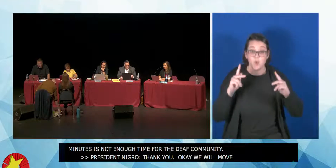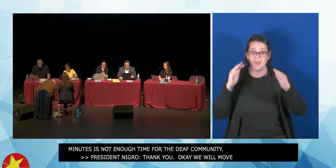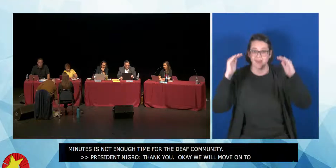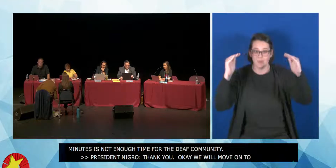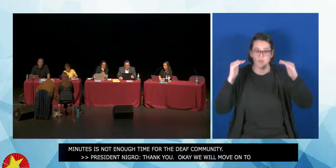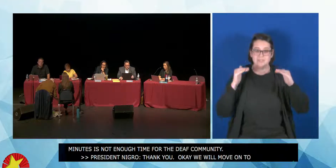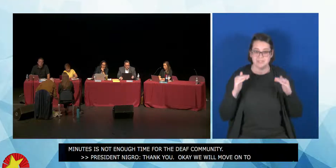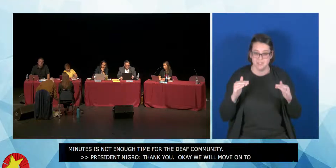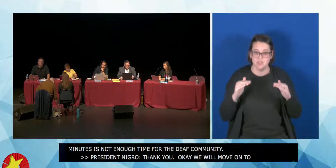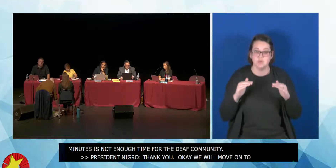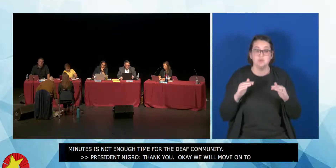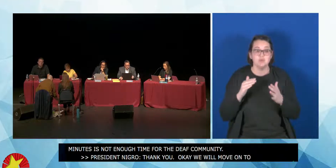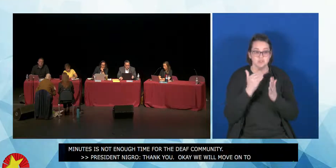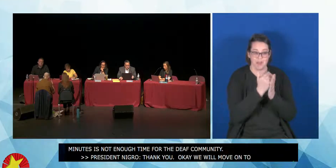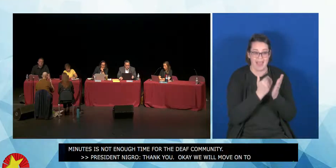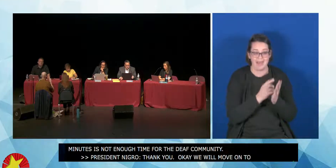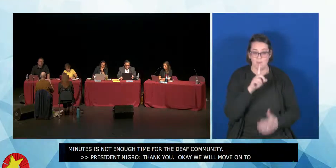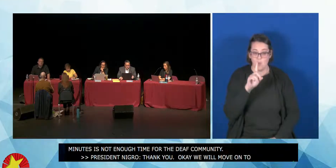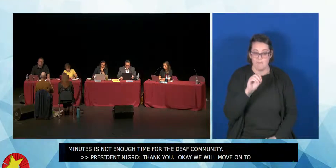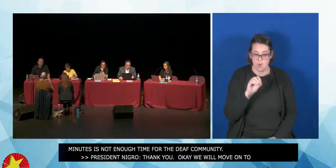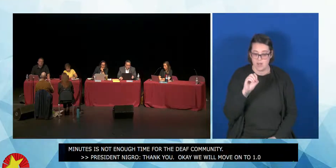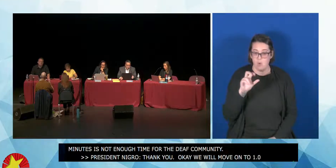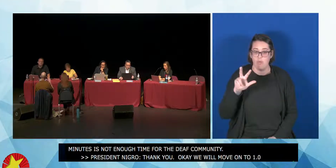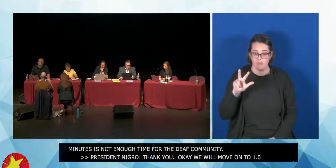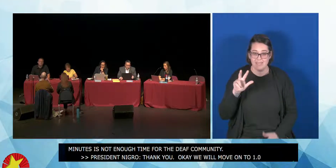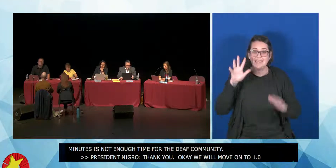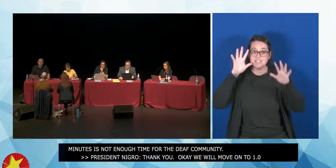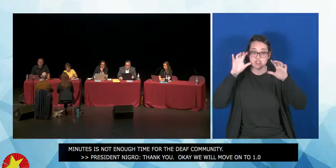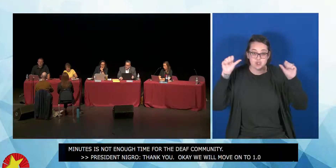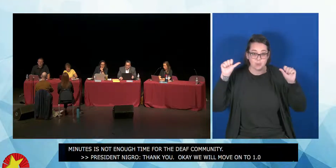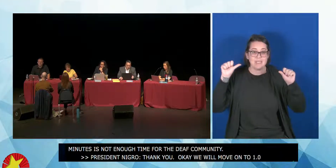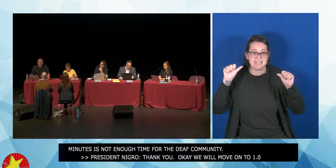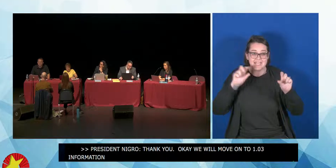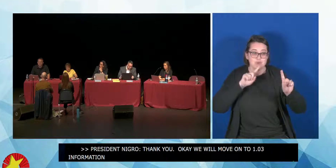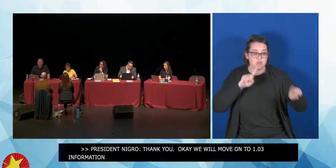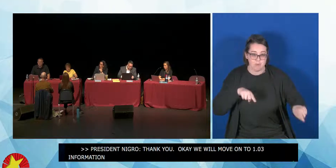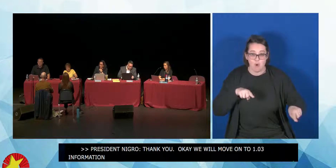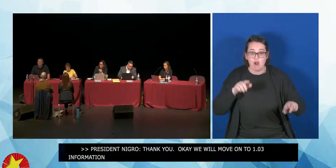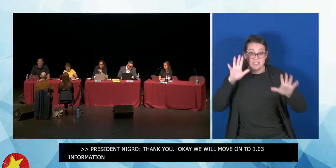1.03, information item, superintendent report, Superintendent Reichman, who joins us via phone.